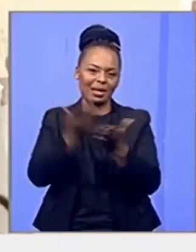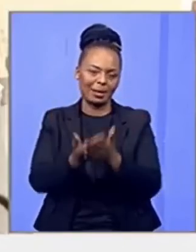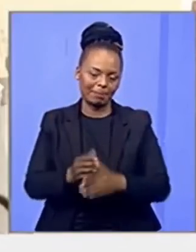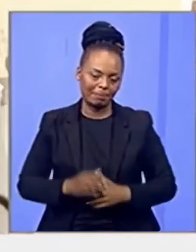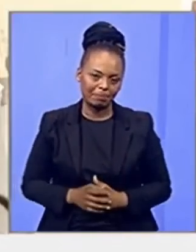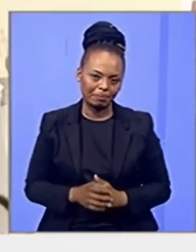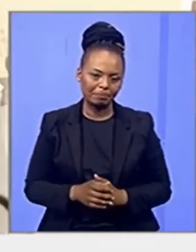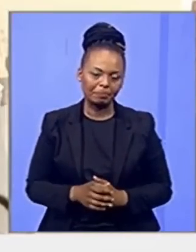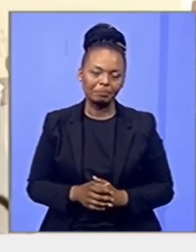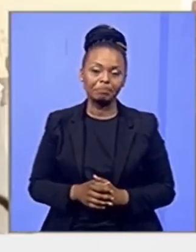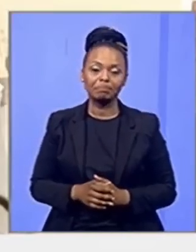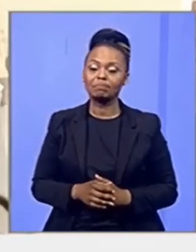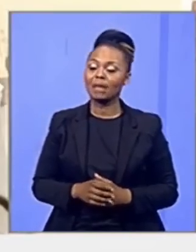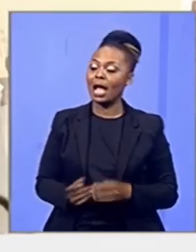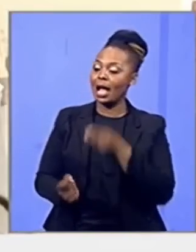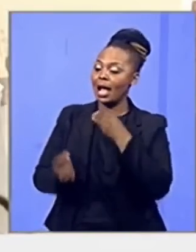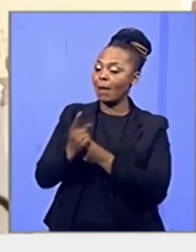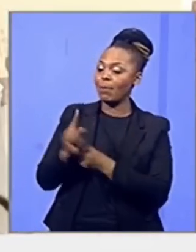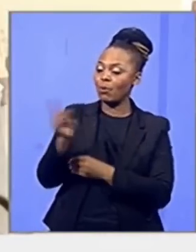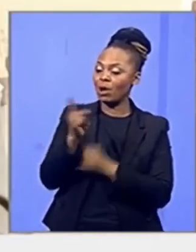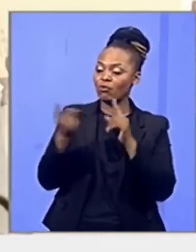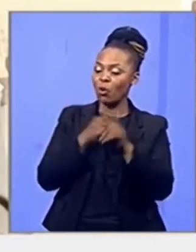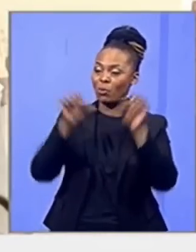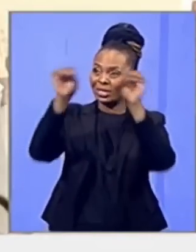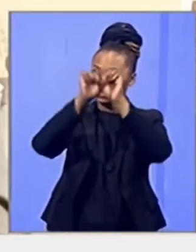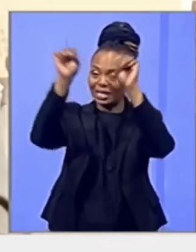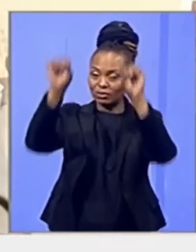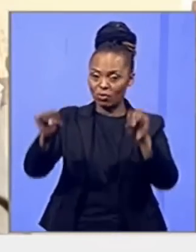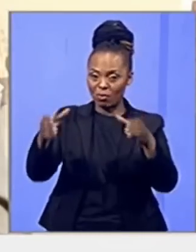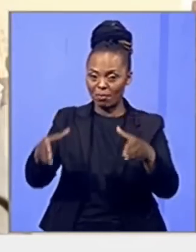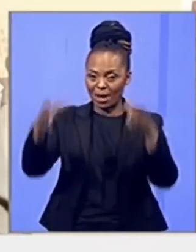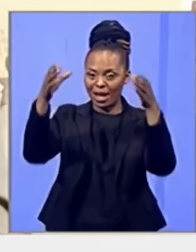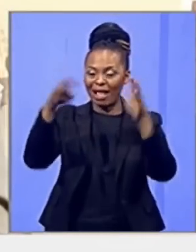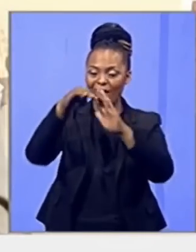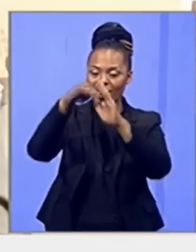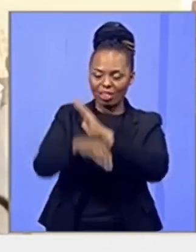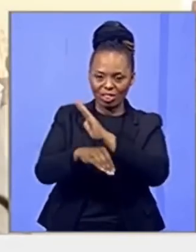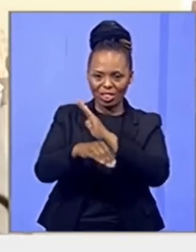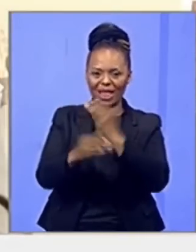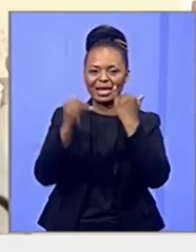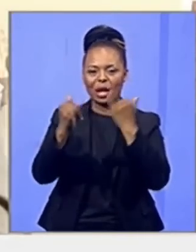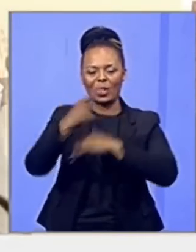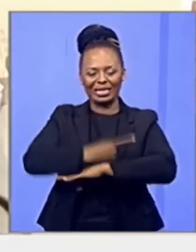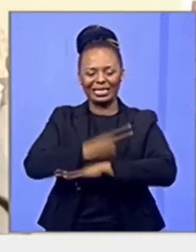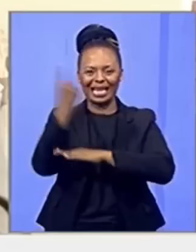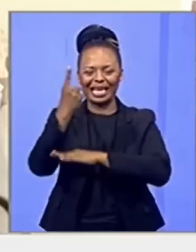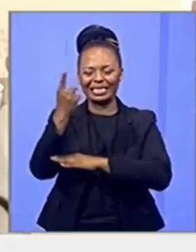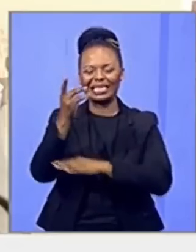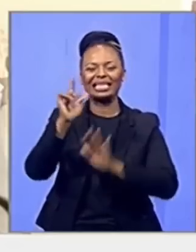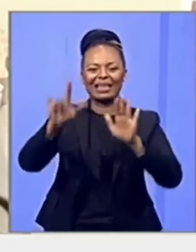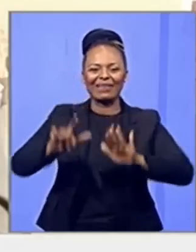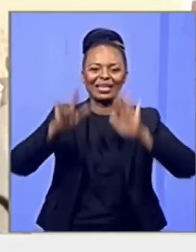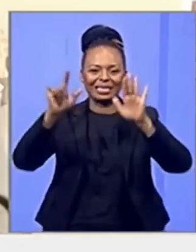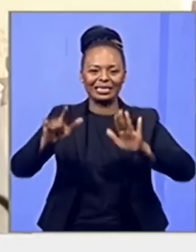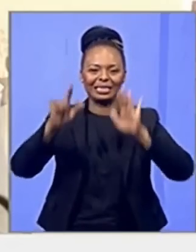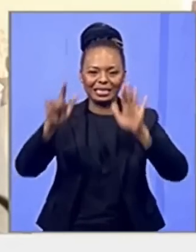we just look at what has happened from the transformer issue, we've lost 17 production days since the transformer issue